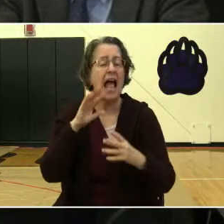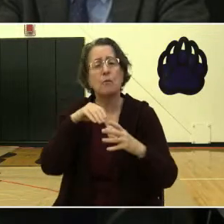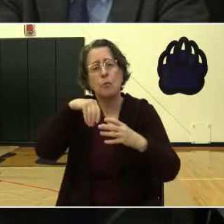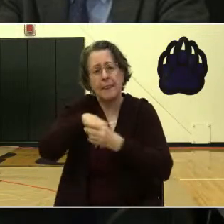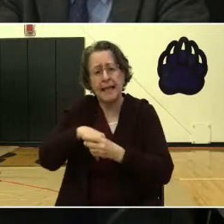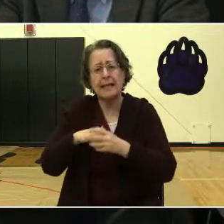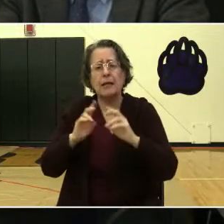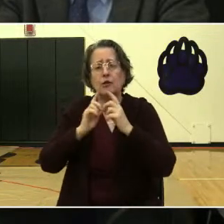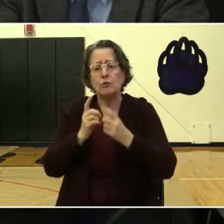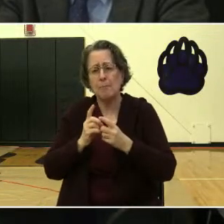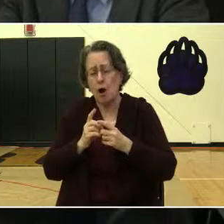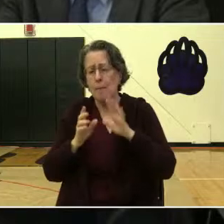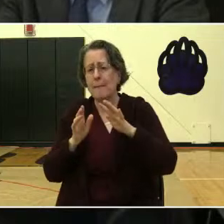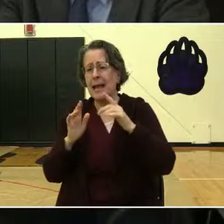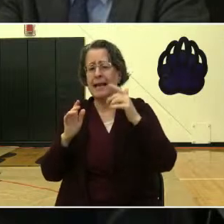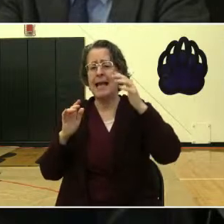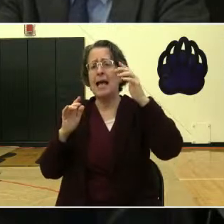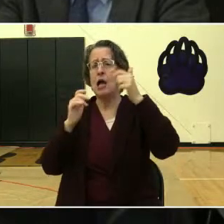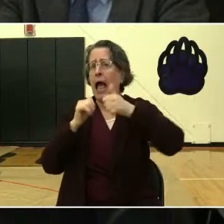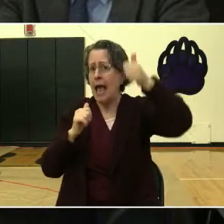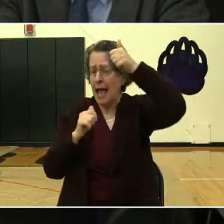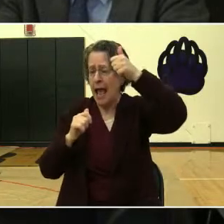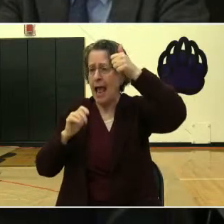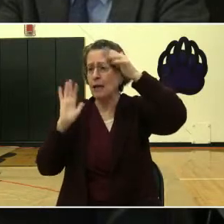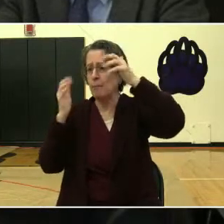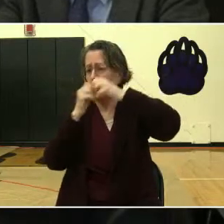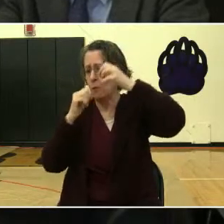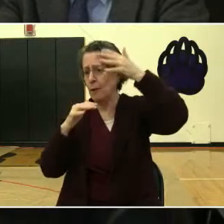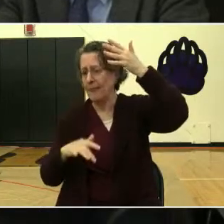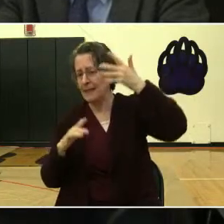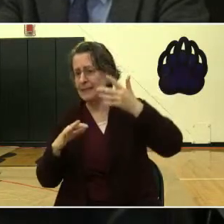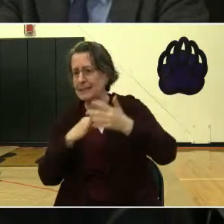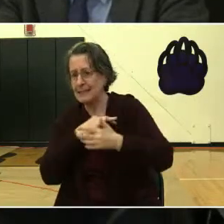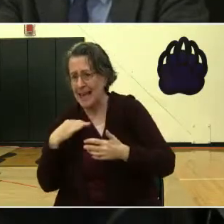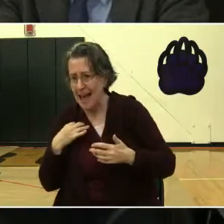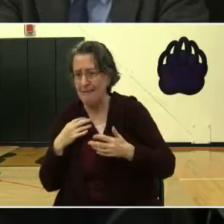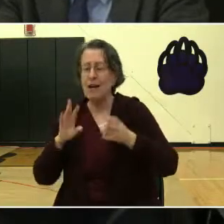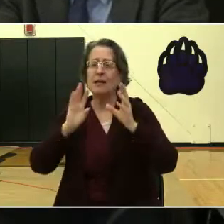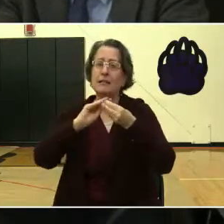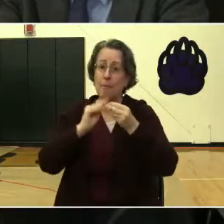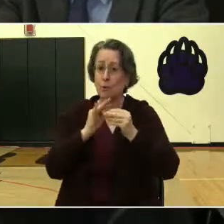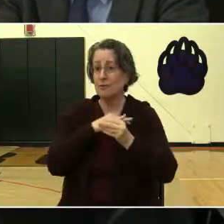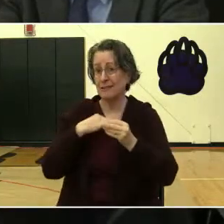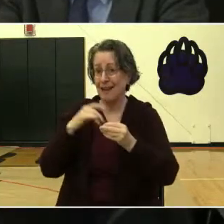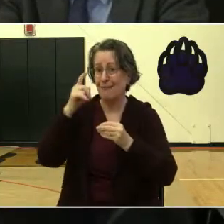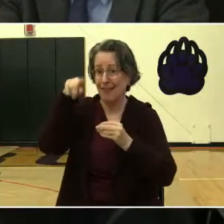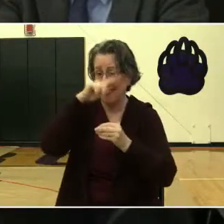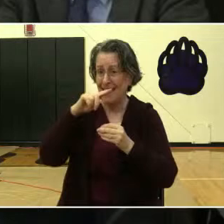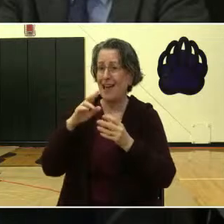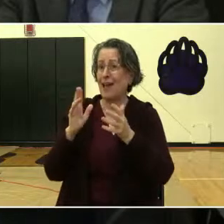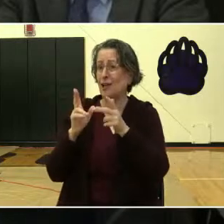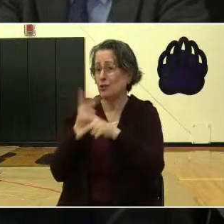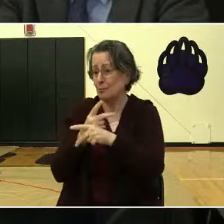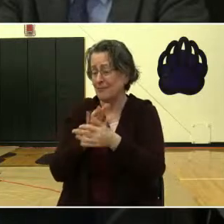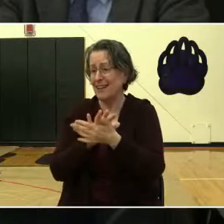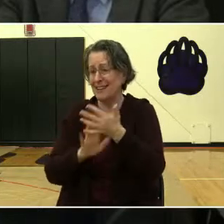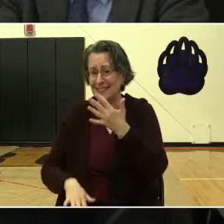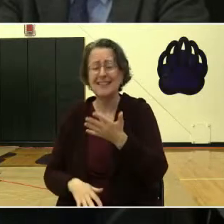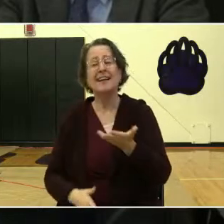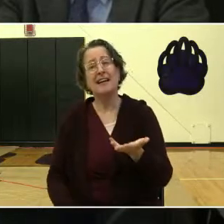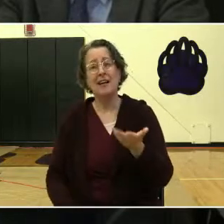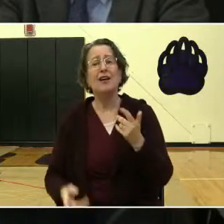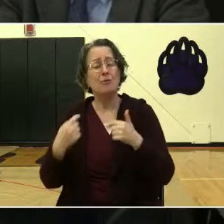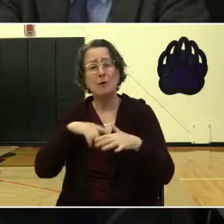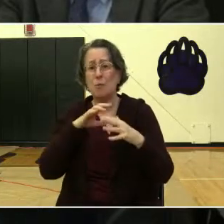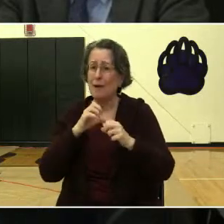within the town Staffing and also to make sure that we're providing uh a competitive rate so that we're able to retain all